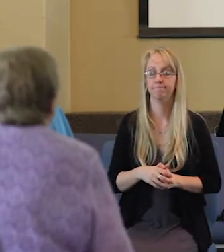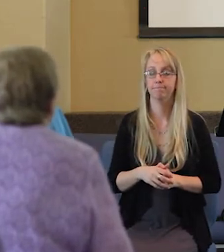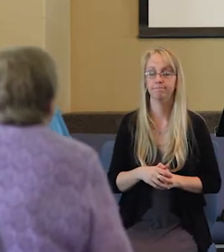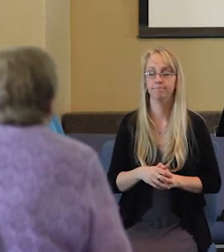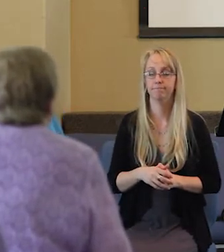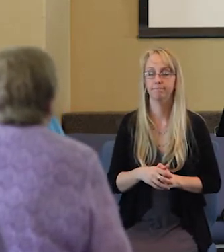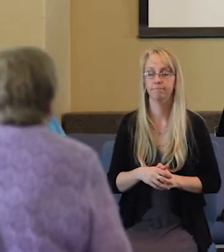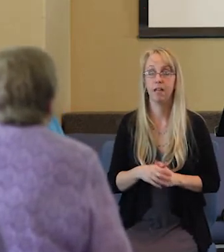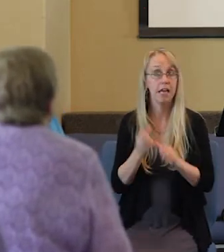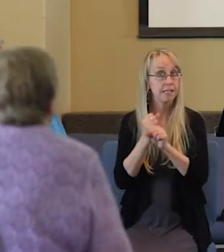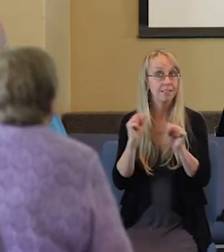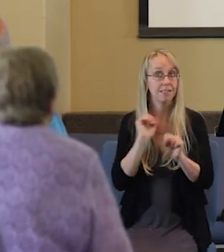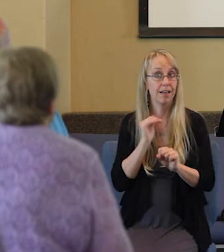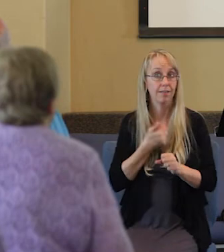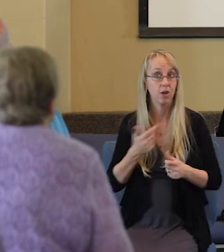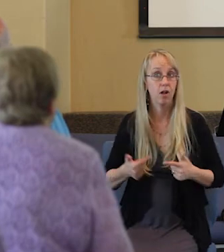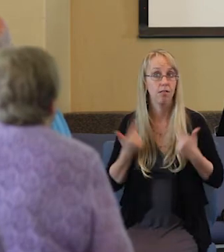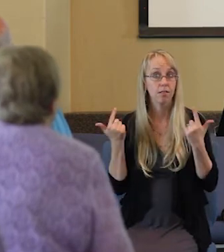Saved our lives.